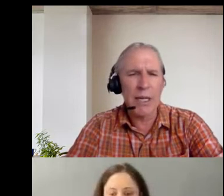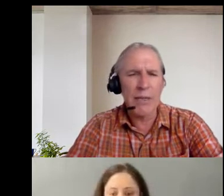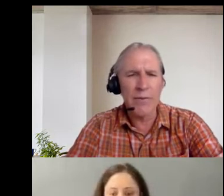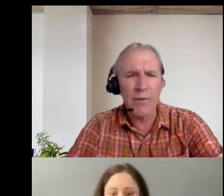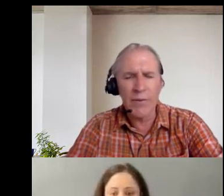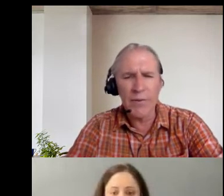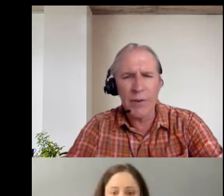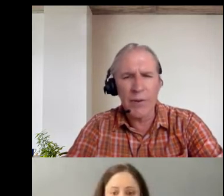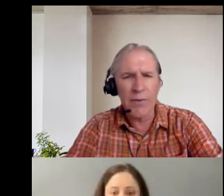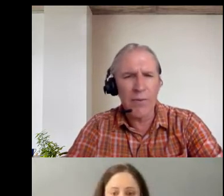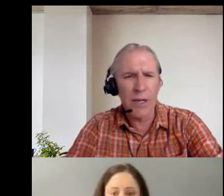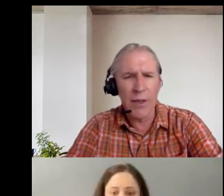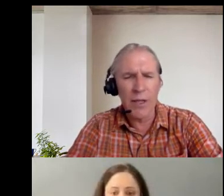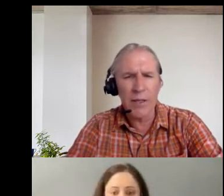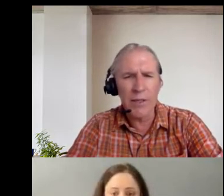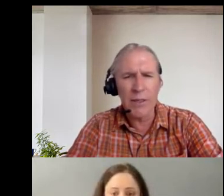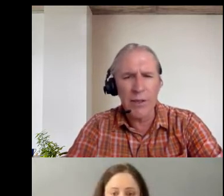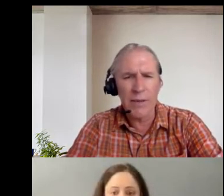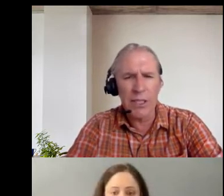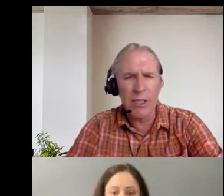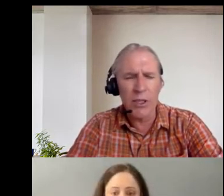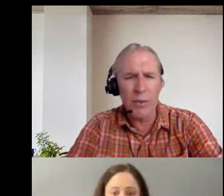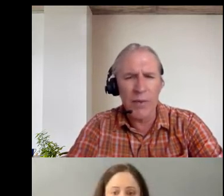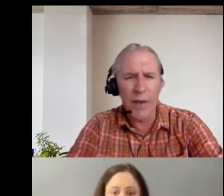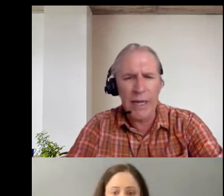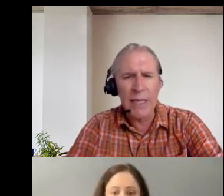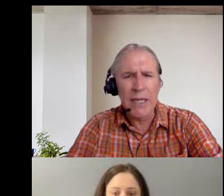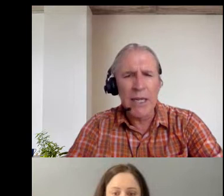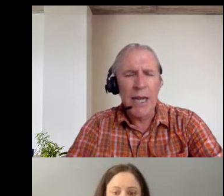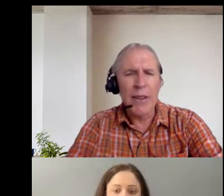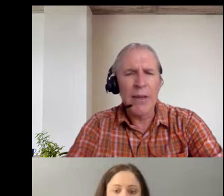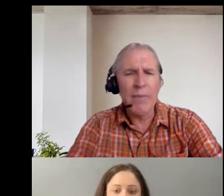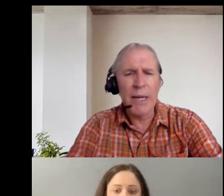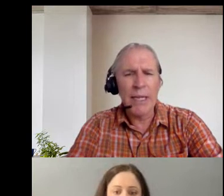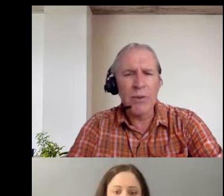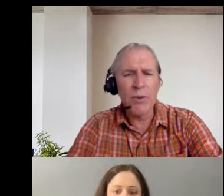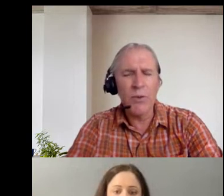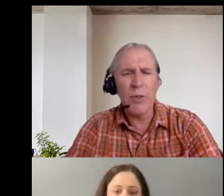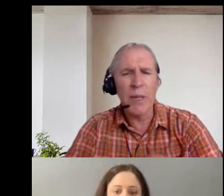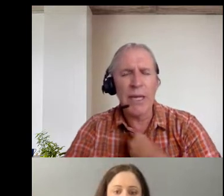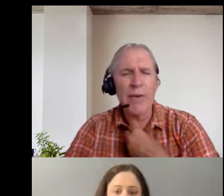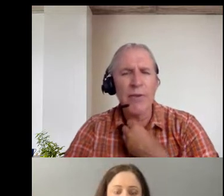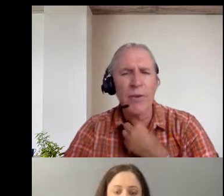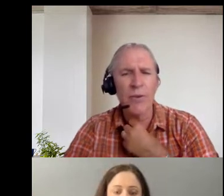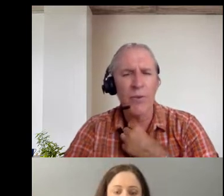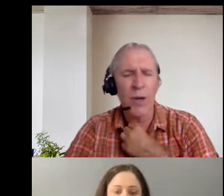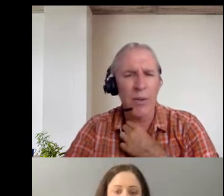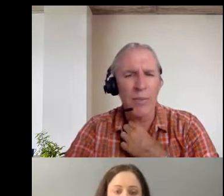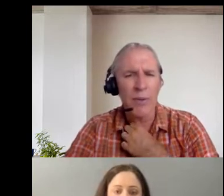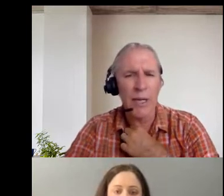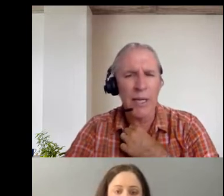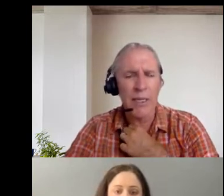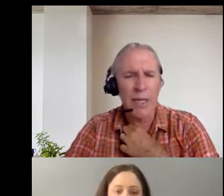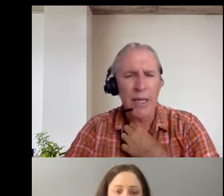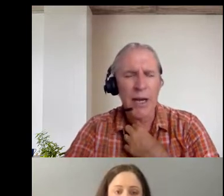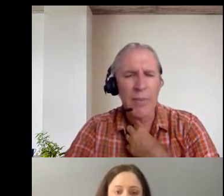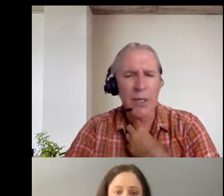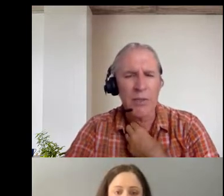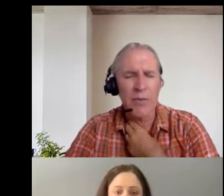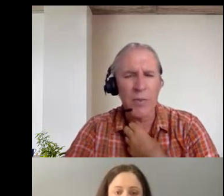And similarly for other services that you're providing. And then bilingual would be if you are